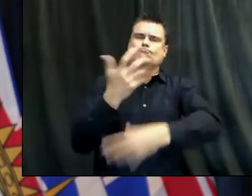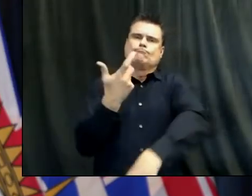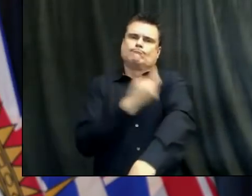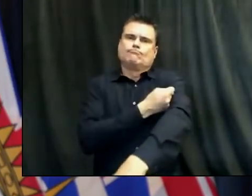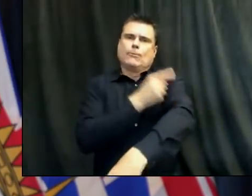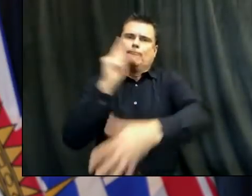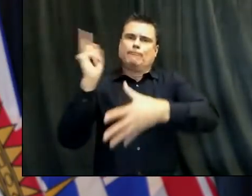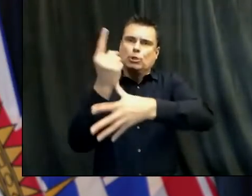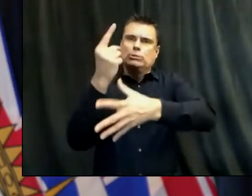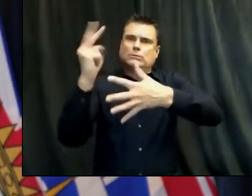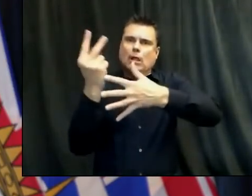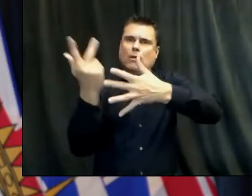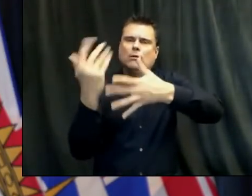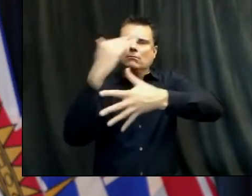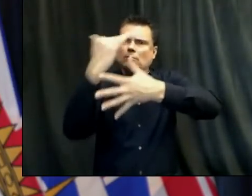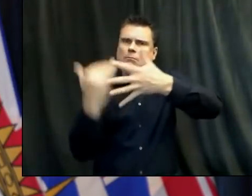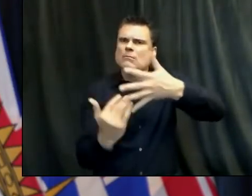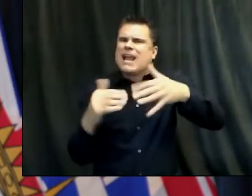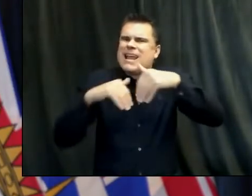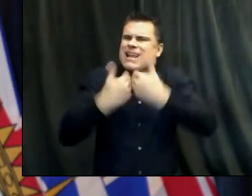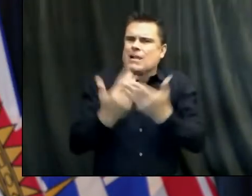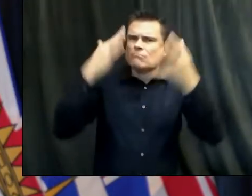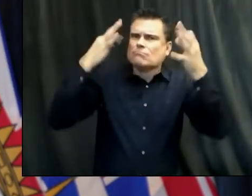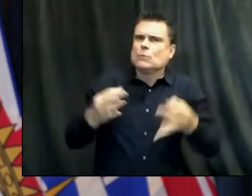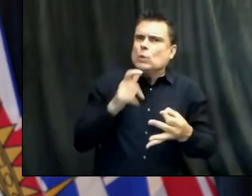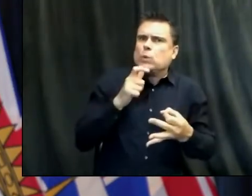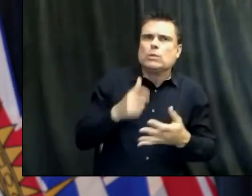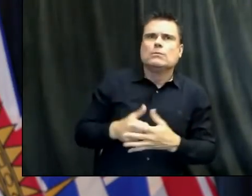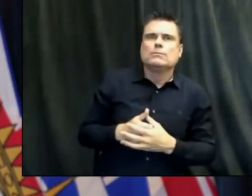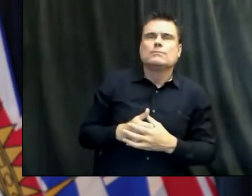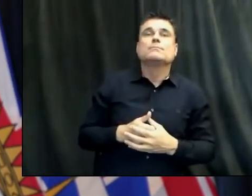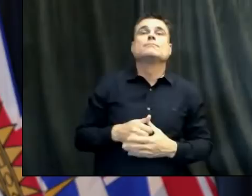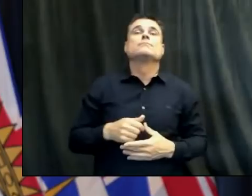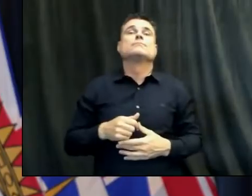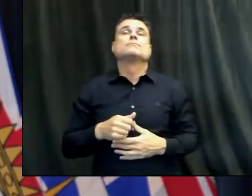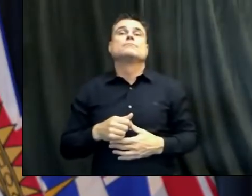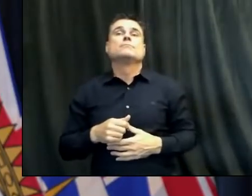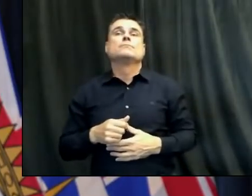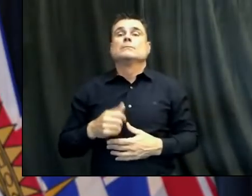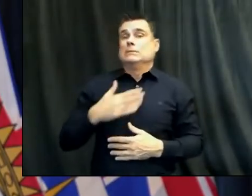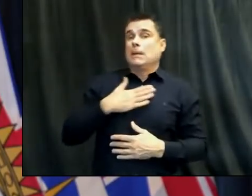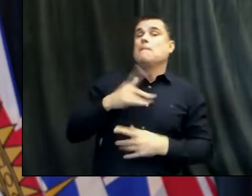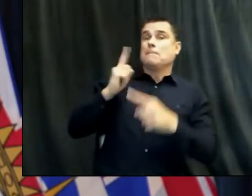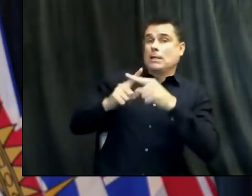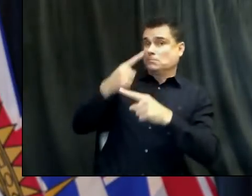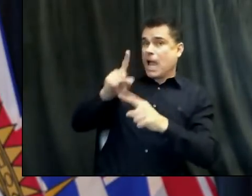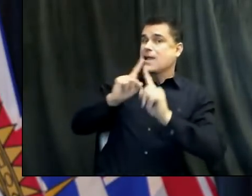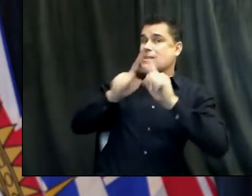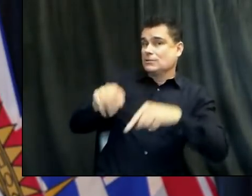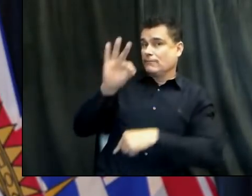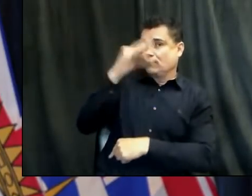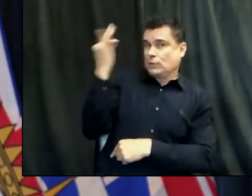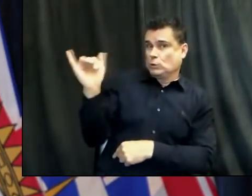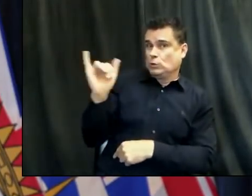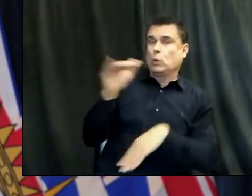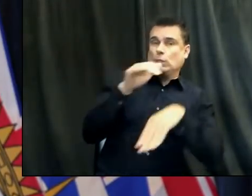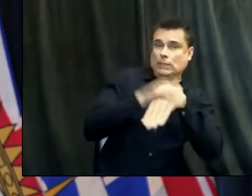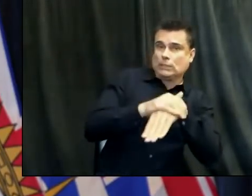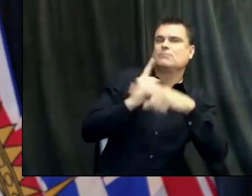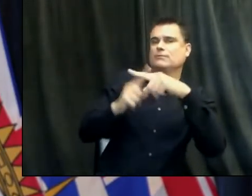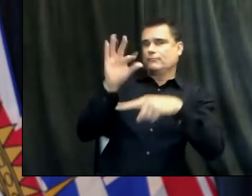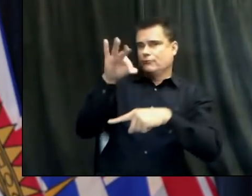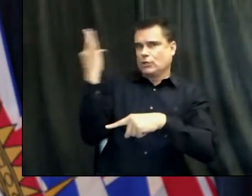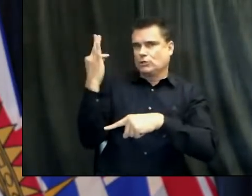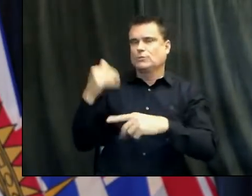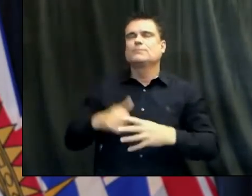lot of conversations about vaccines this week across the country. How concerned are you that Canada may get its supply of vaccine months